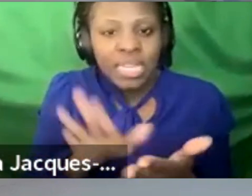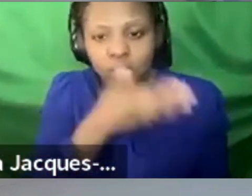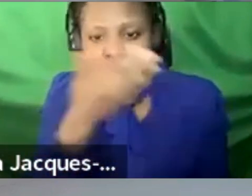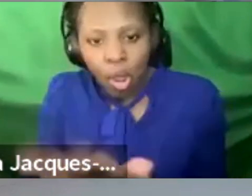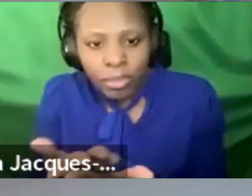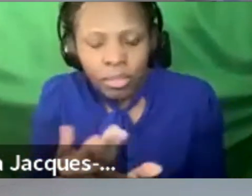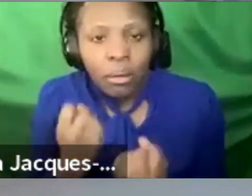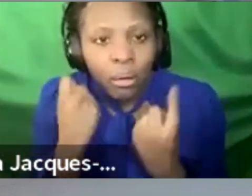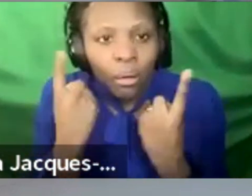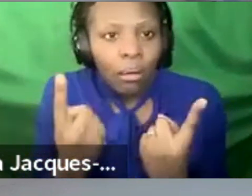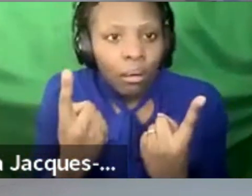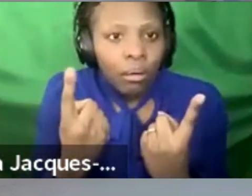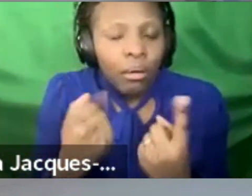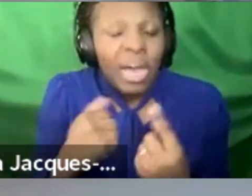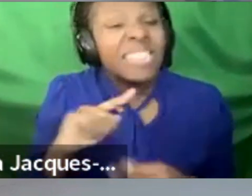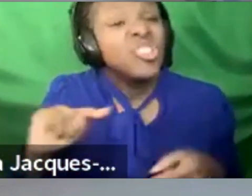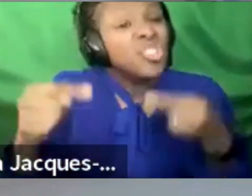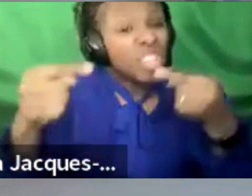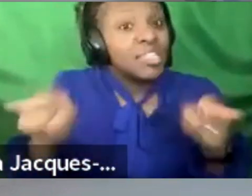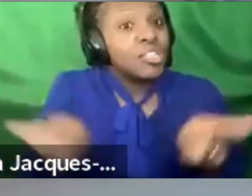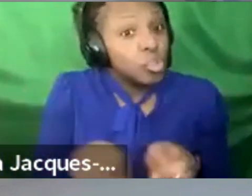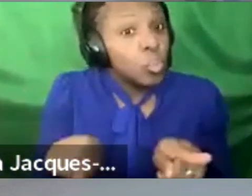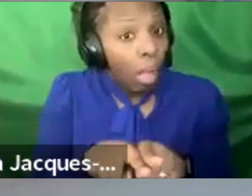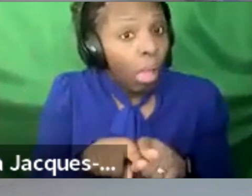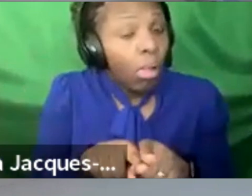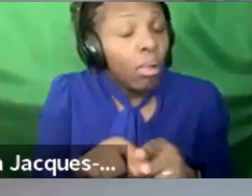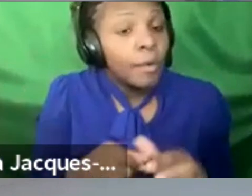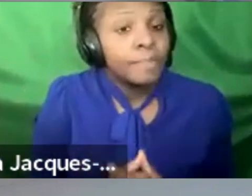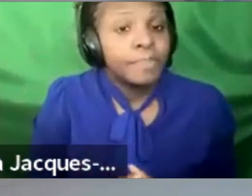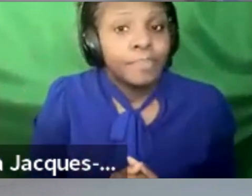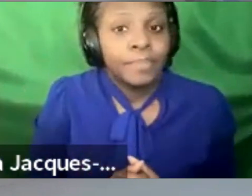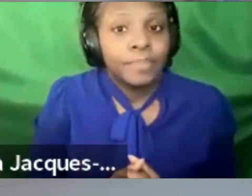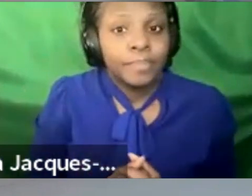understand, and a challenge.